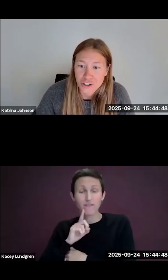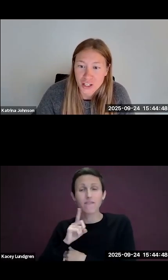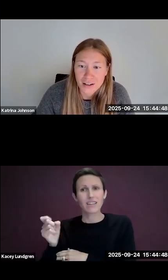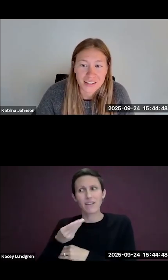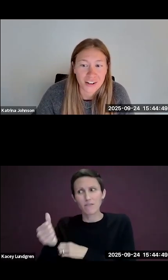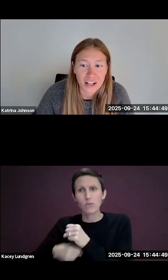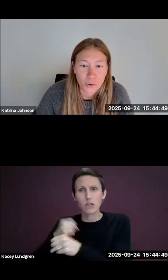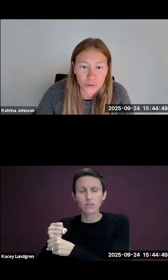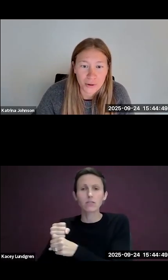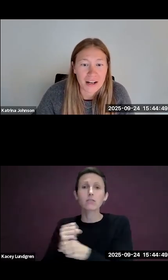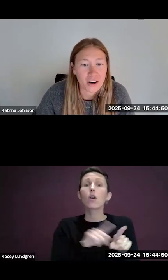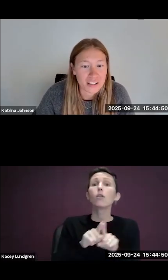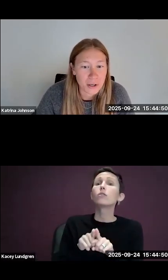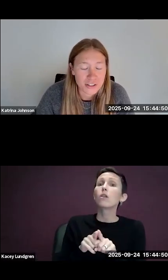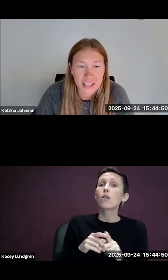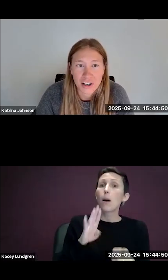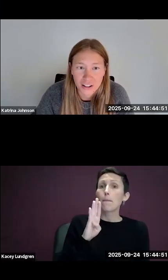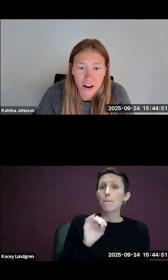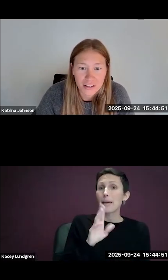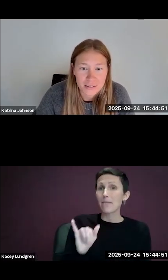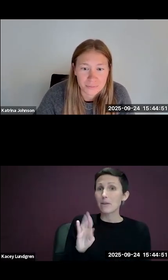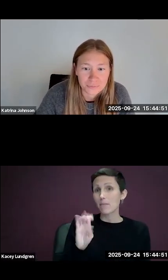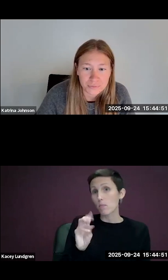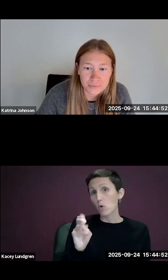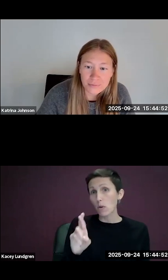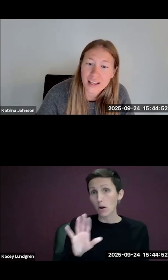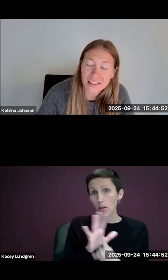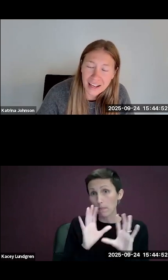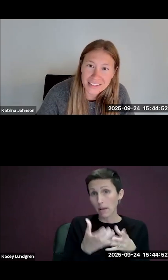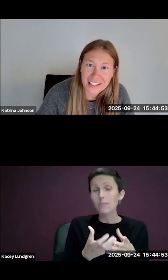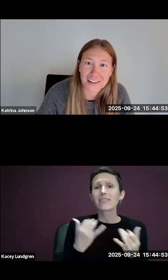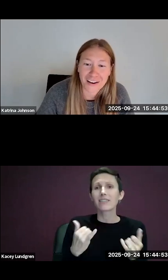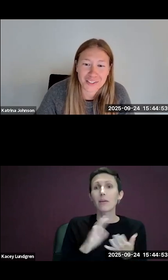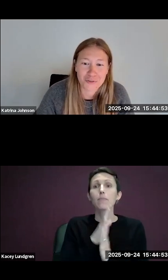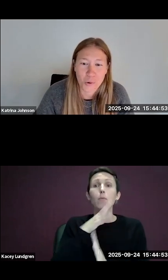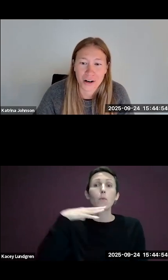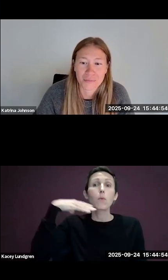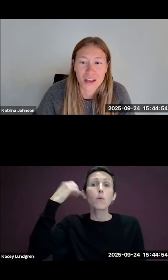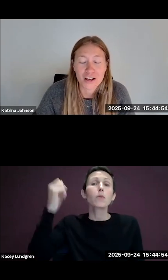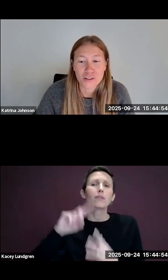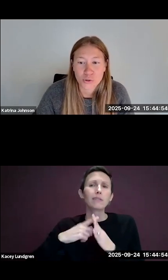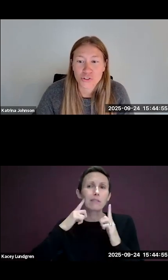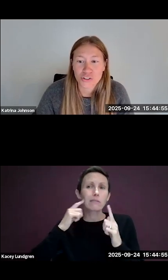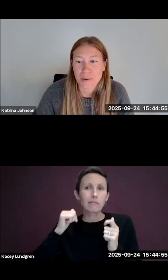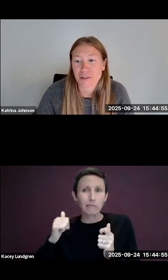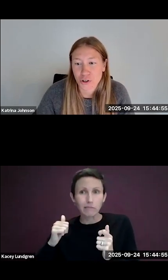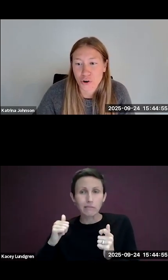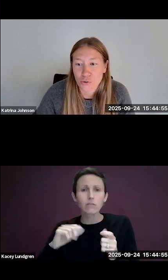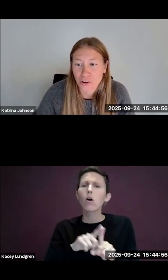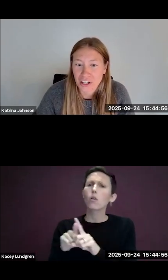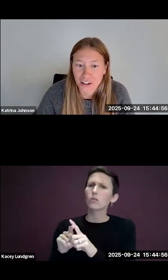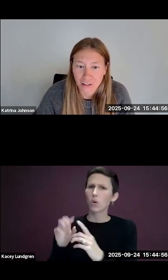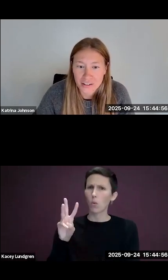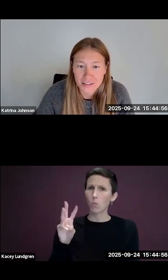boomer population, as they're getting older, many are experiencing hearing loss. And lastly, the effects of war. Soldiers may